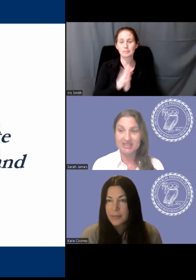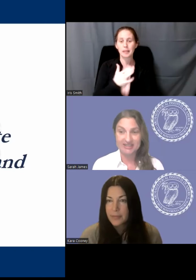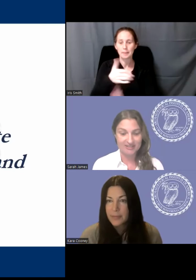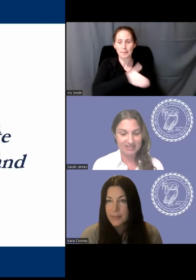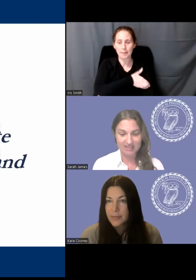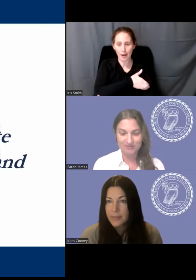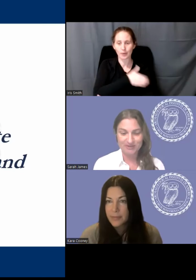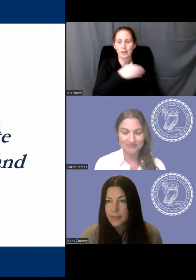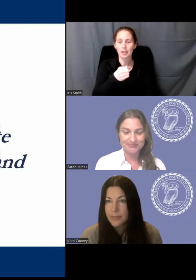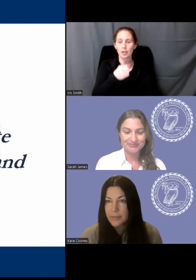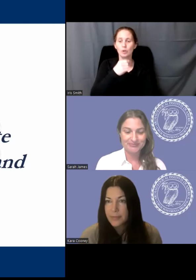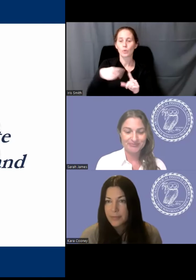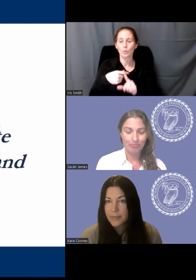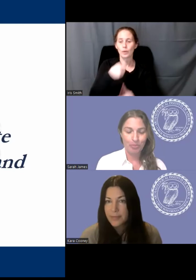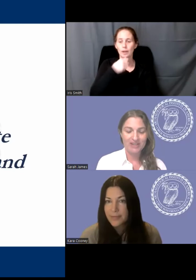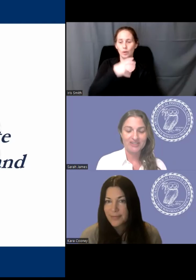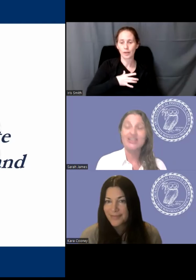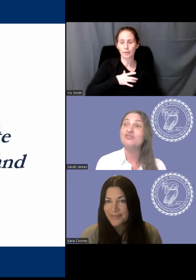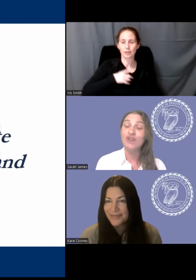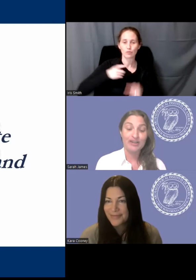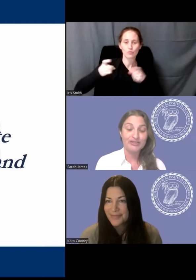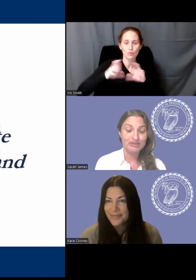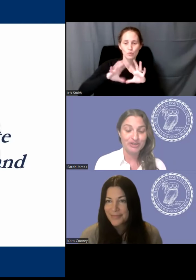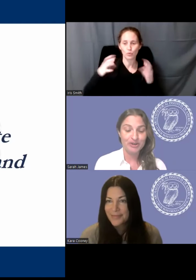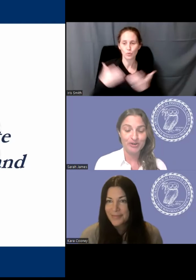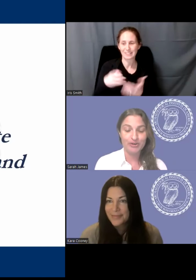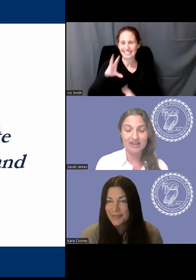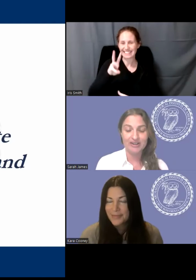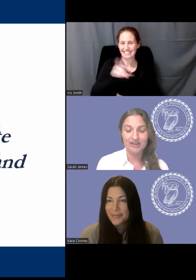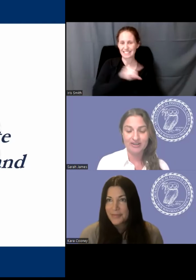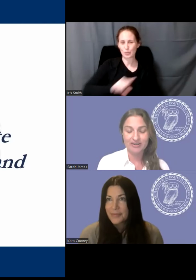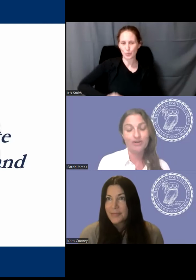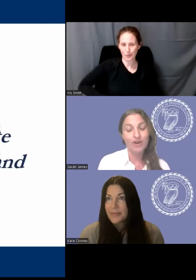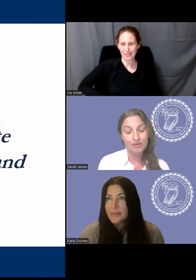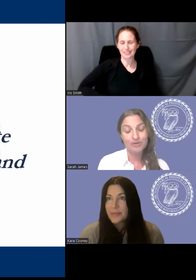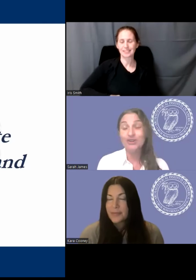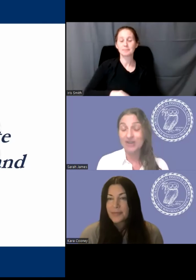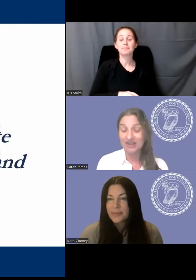Six Queens of Egypt. In 2005, she was co-curator